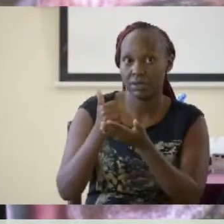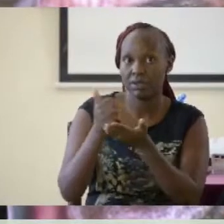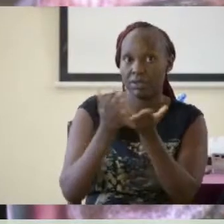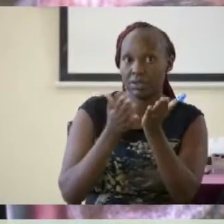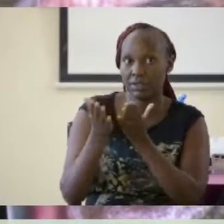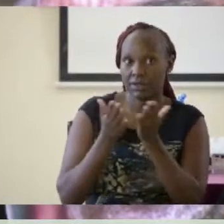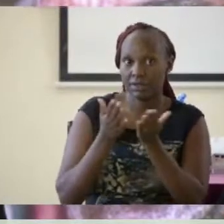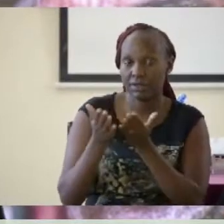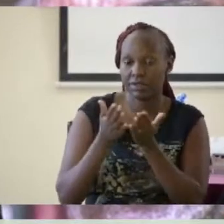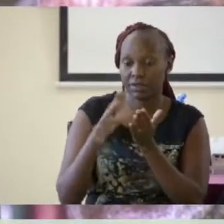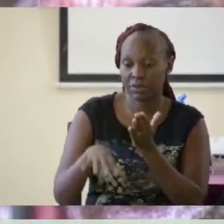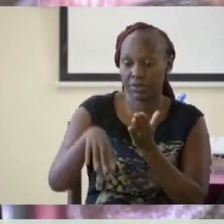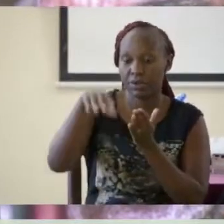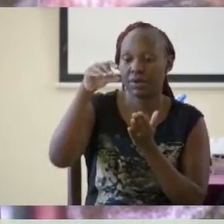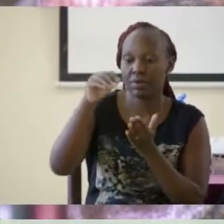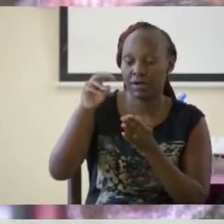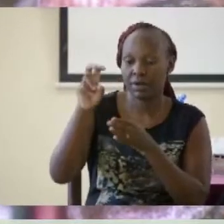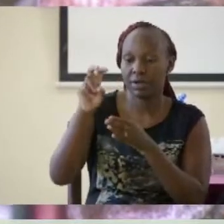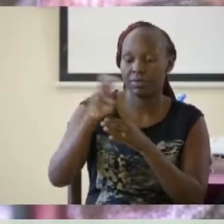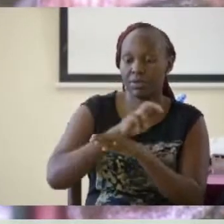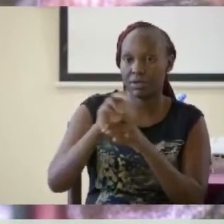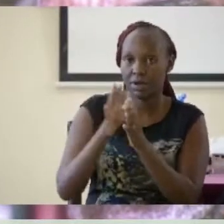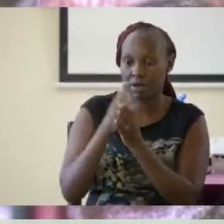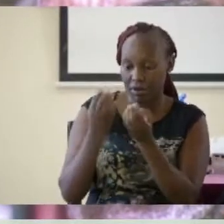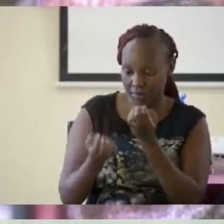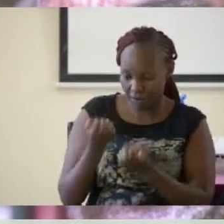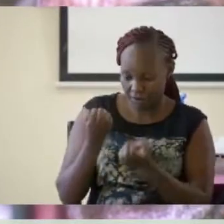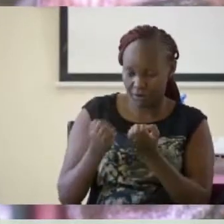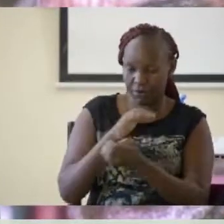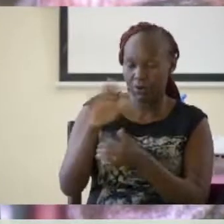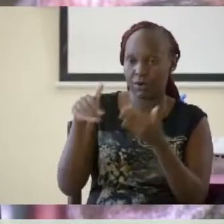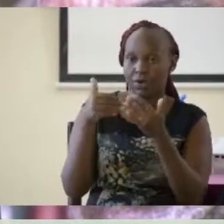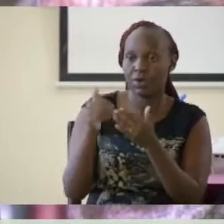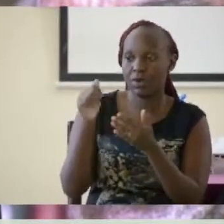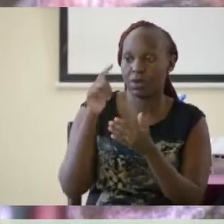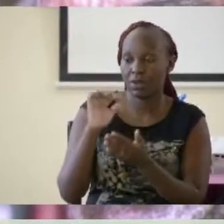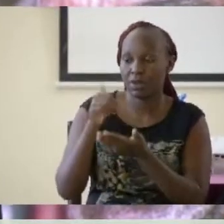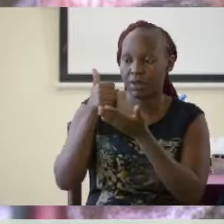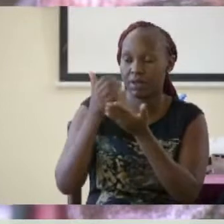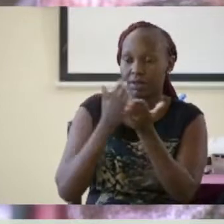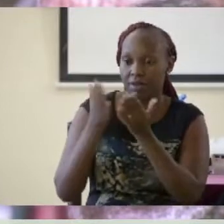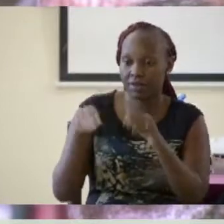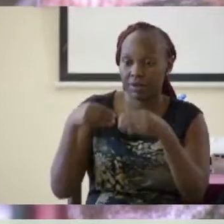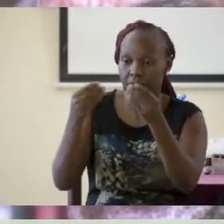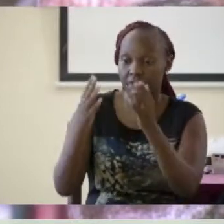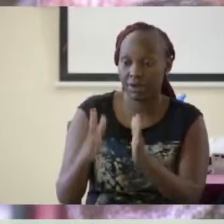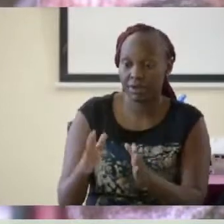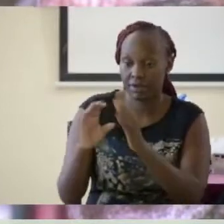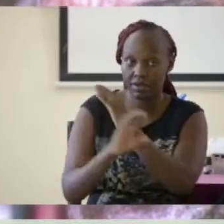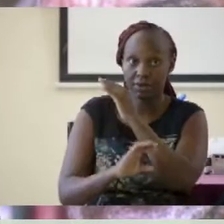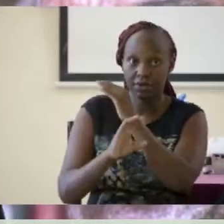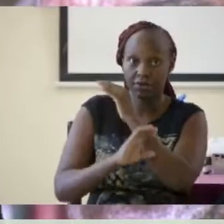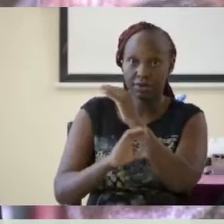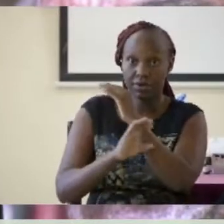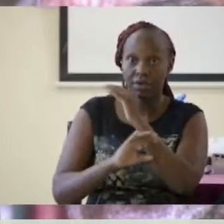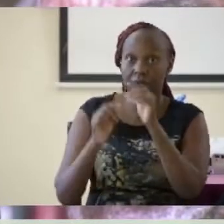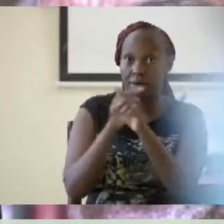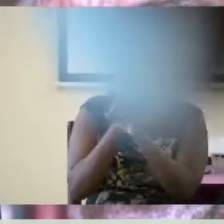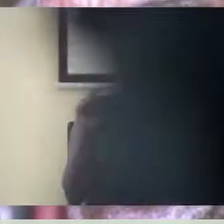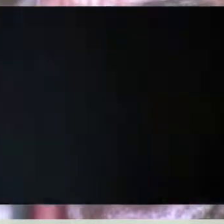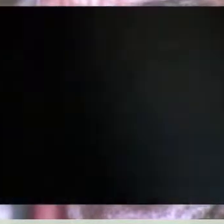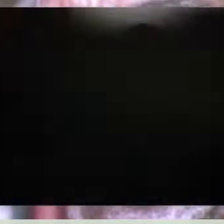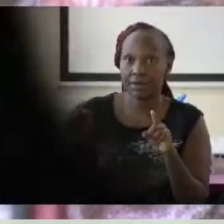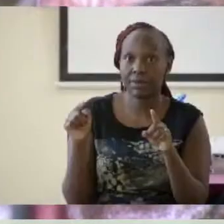to undertake monitoring and evaluation of all legal aid service providers in the country. However,